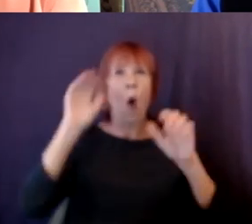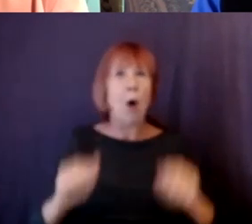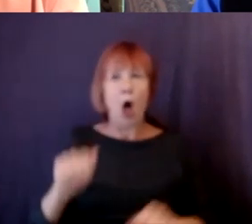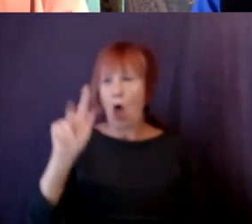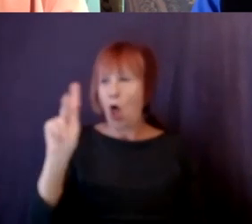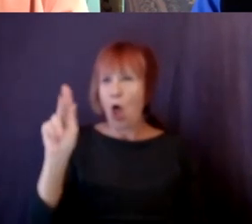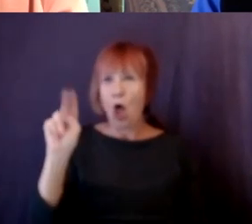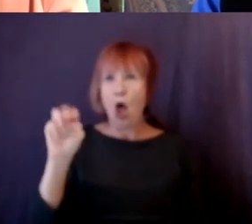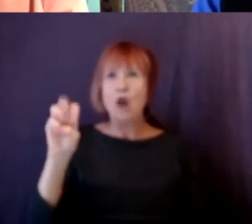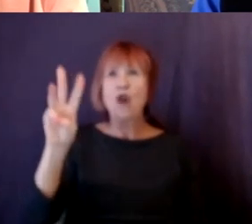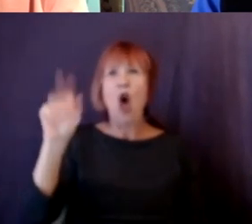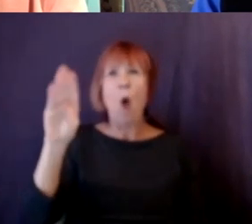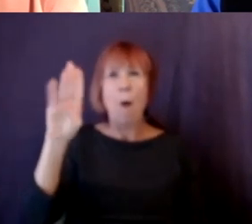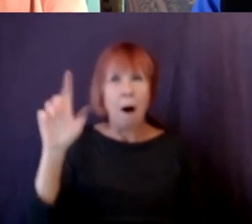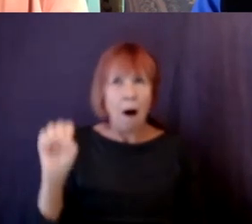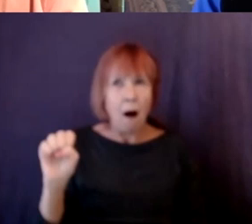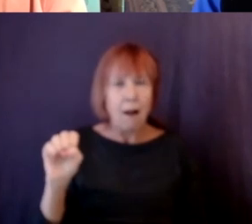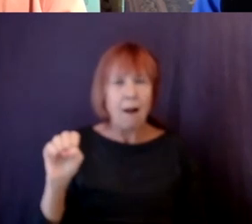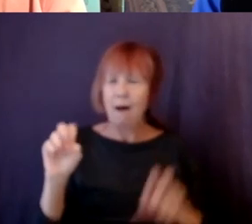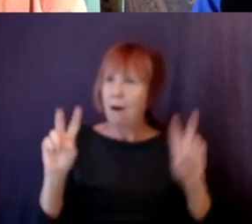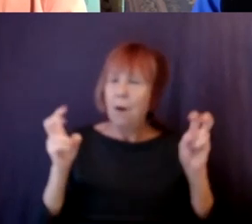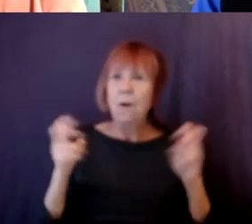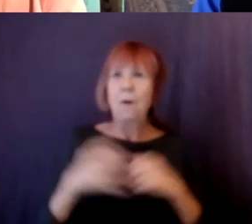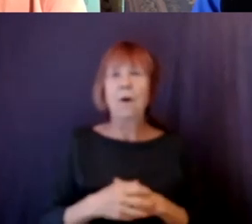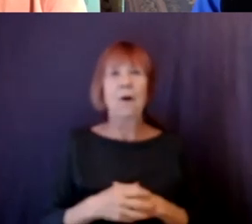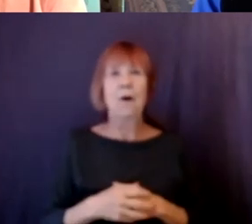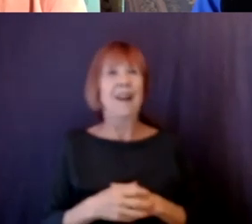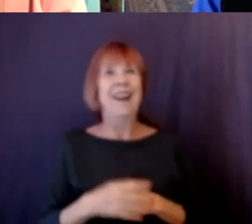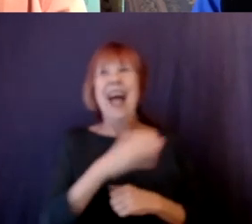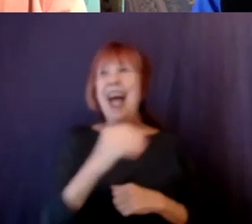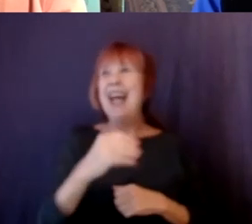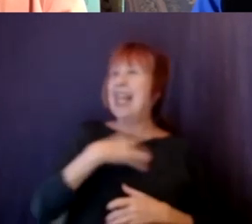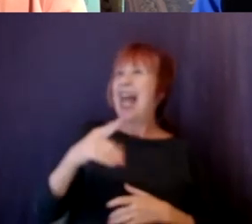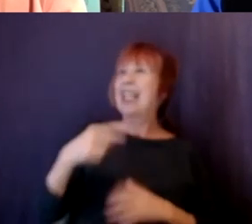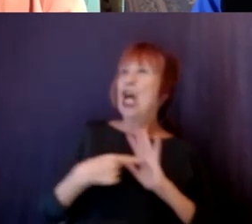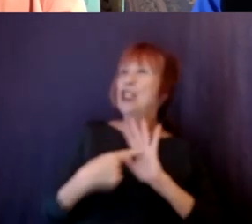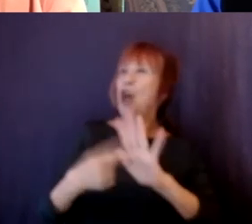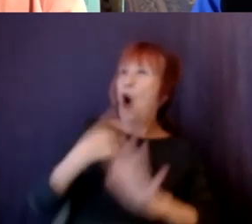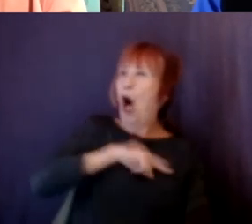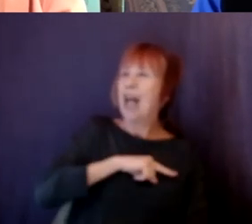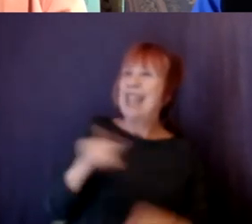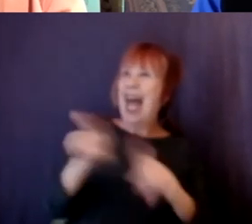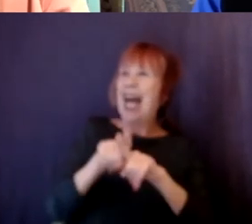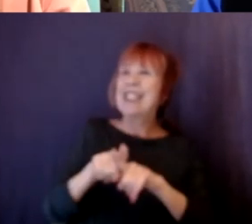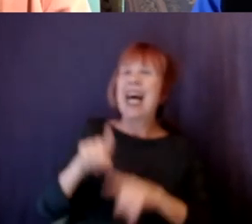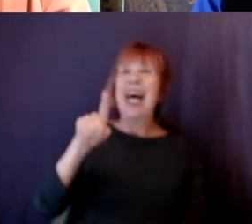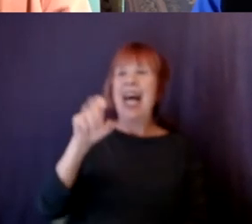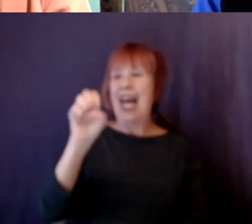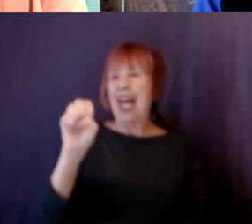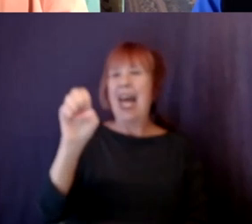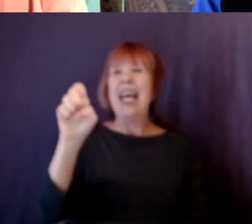and that, you know, and showing us as sexual beings. And, you know, I was, you know, and